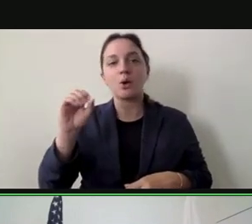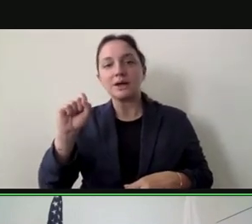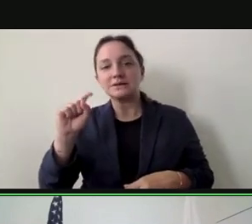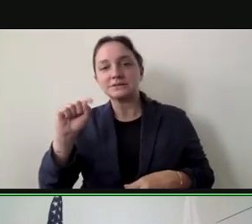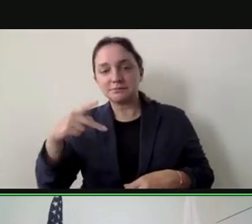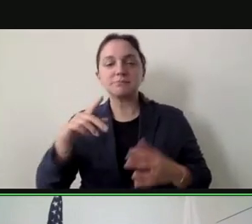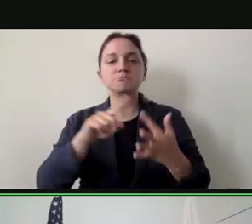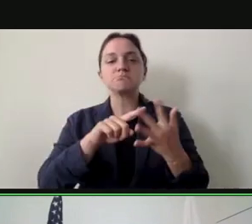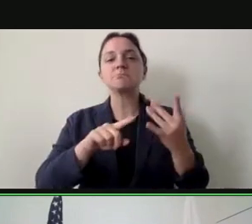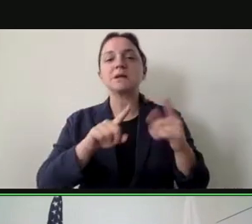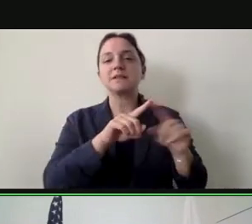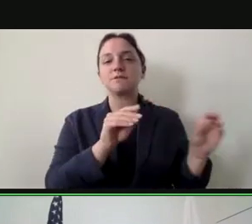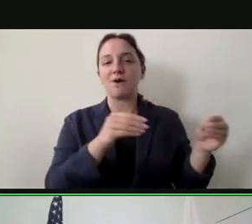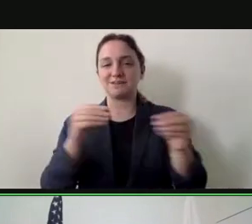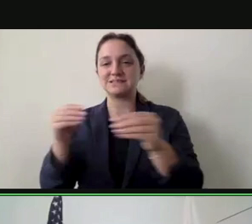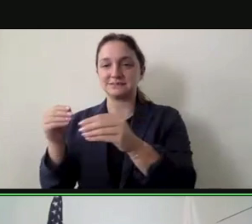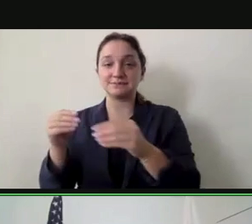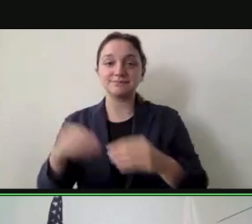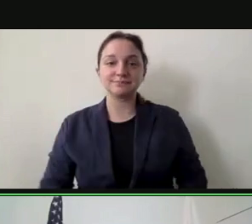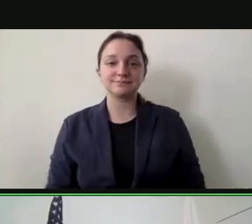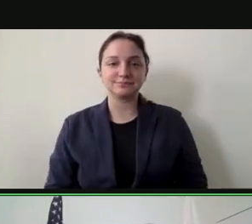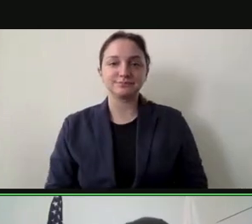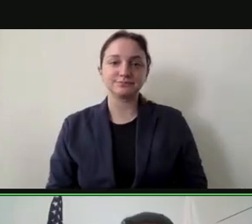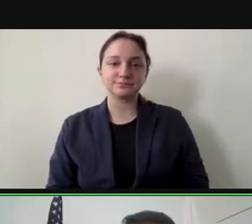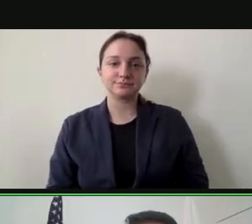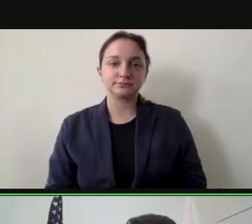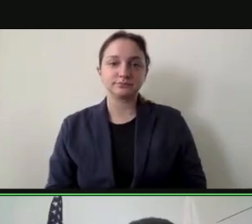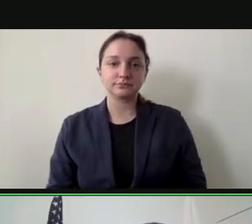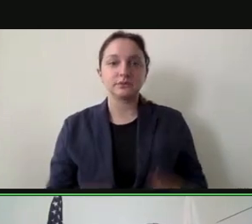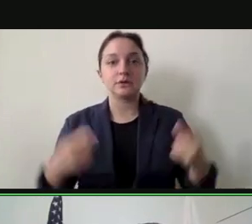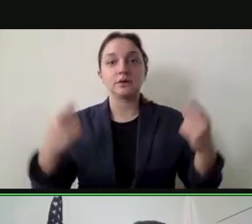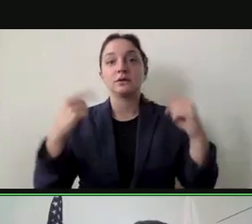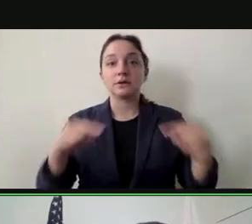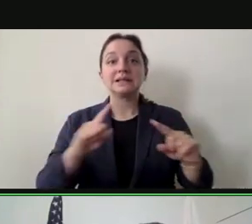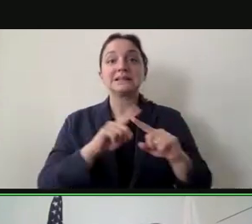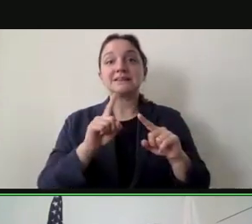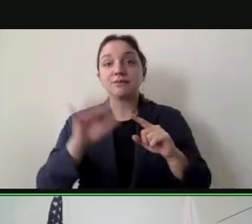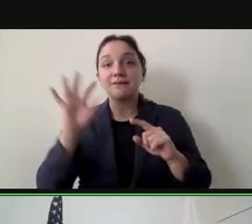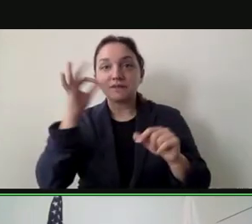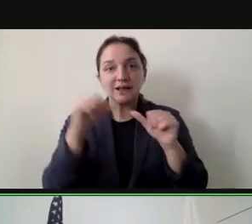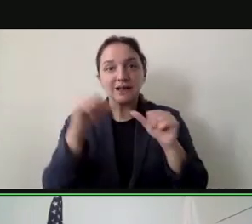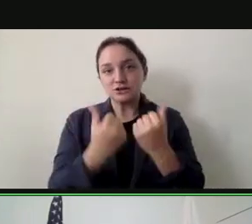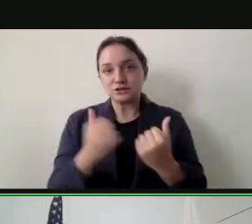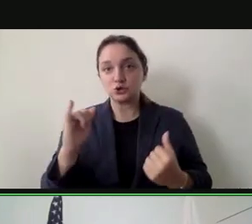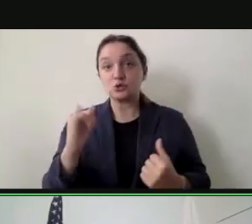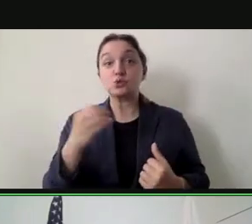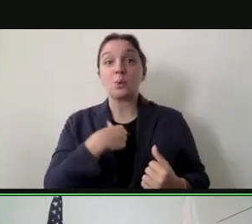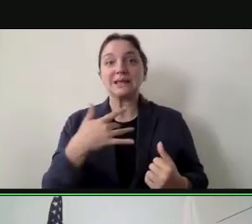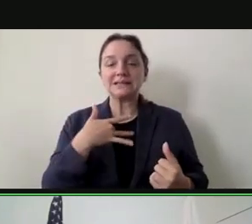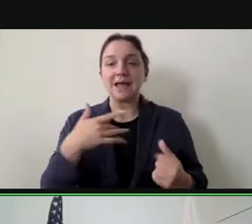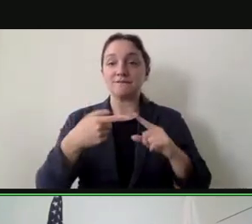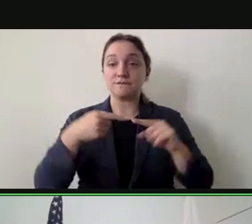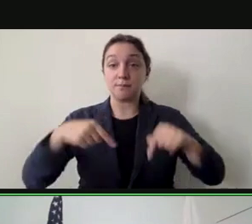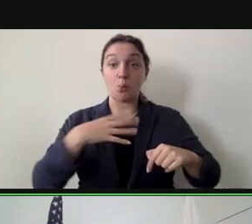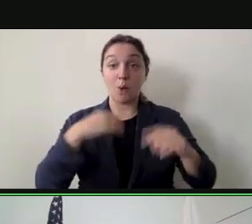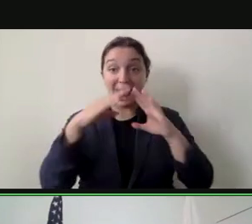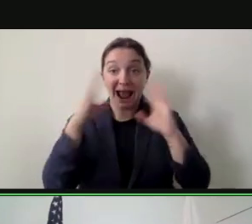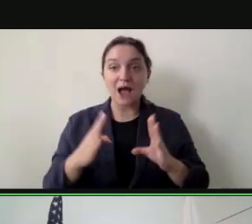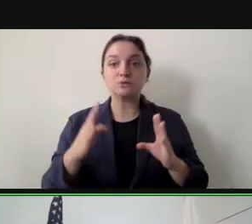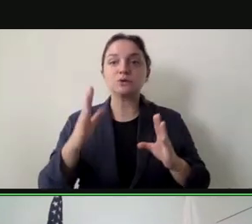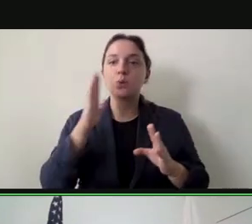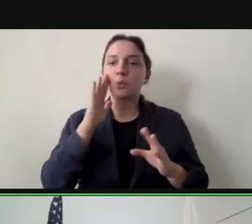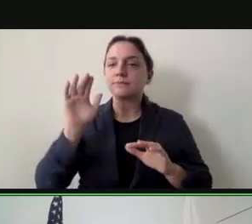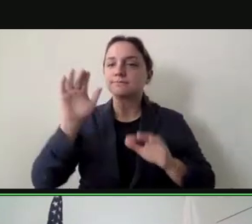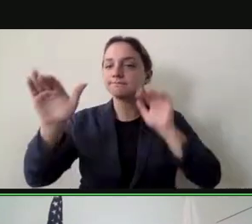do that here from the White House to deliver on that goal. And we do that in close concert with agency chief